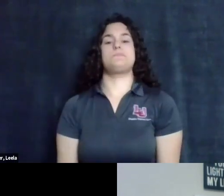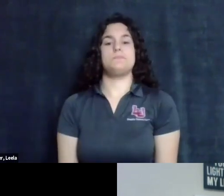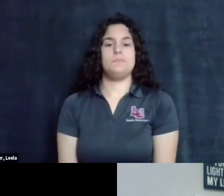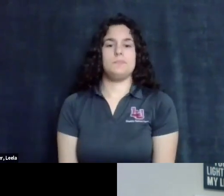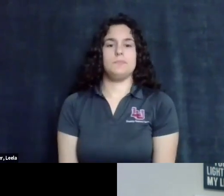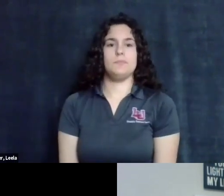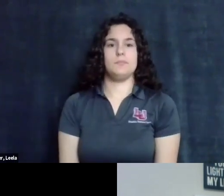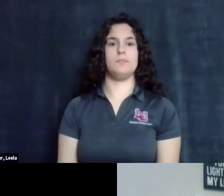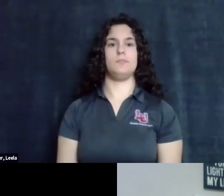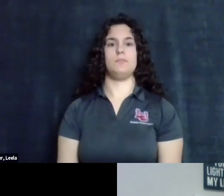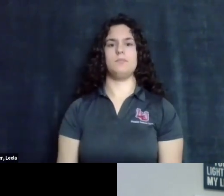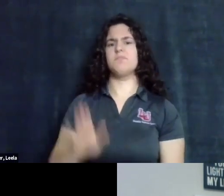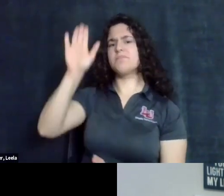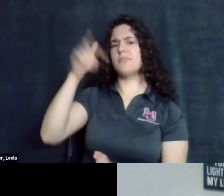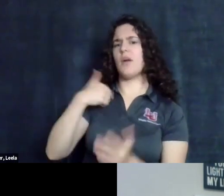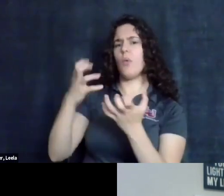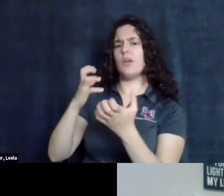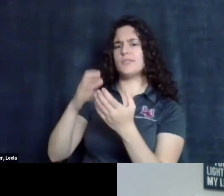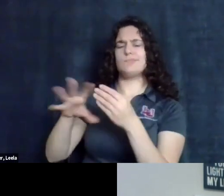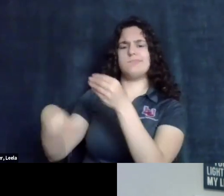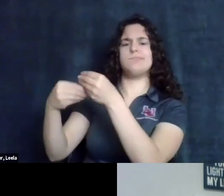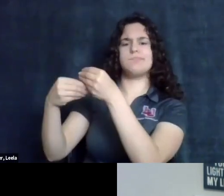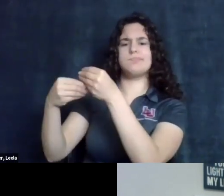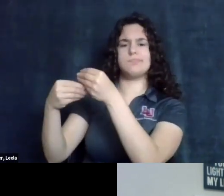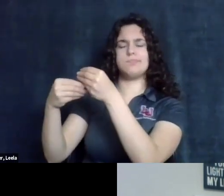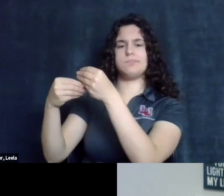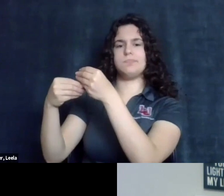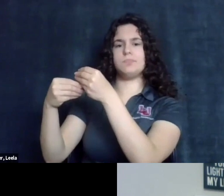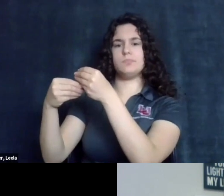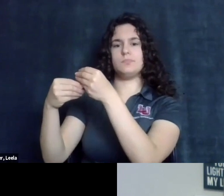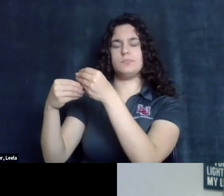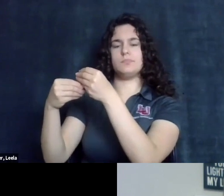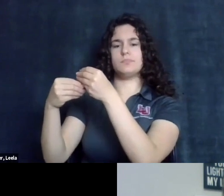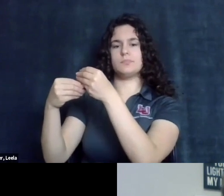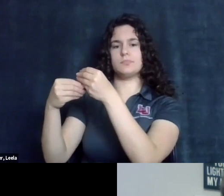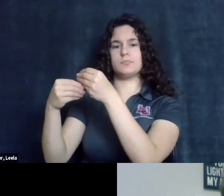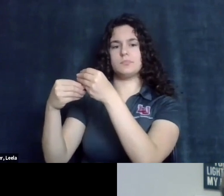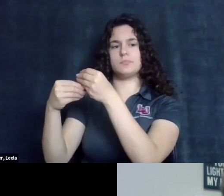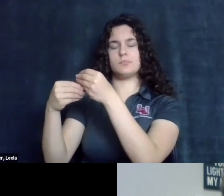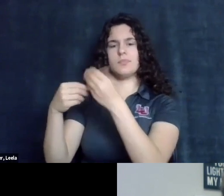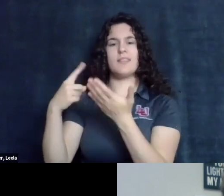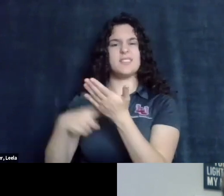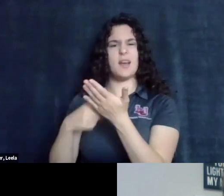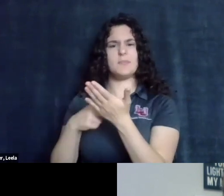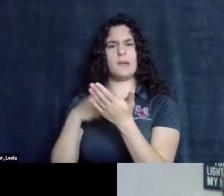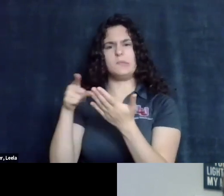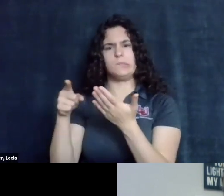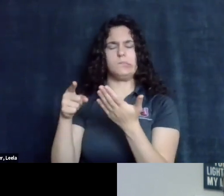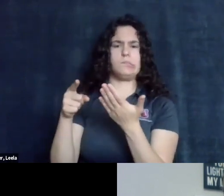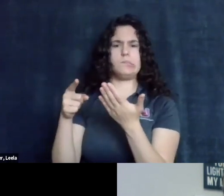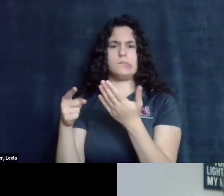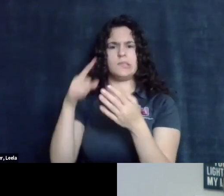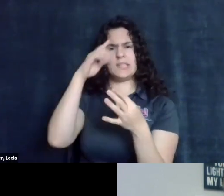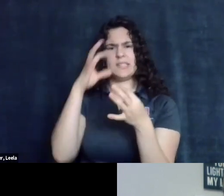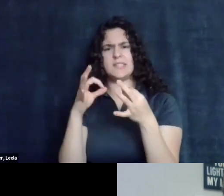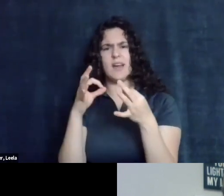Can I just jump in and say, it's very difficult to decide sometimes what is your